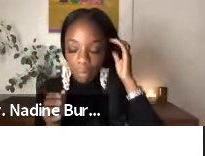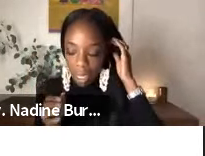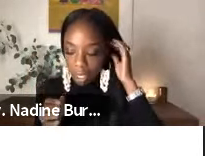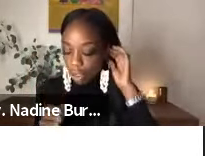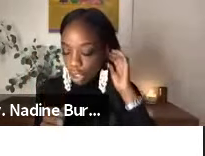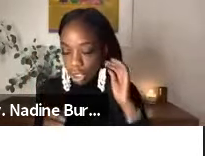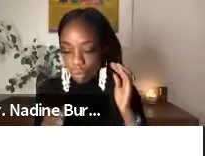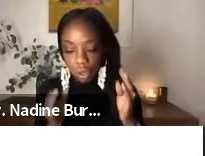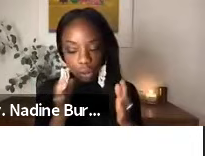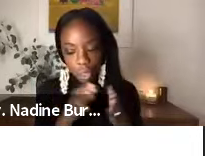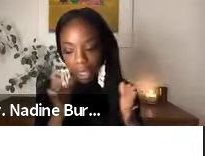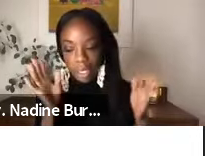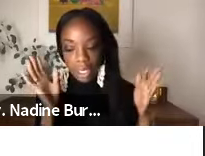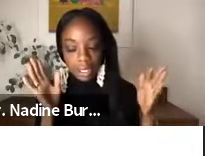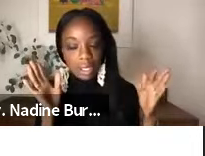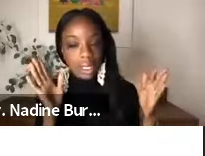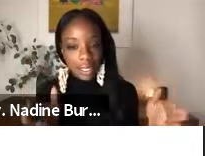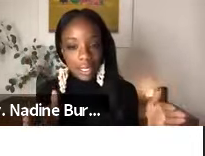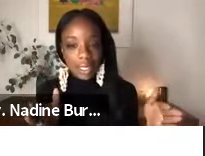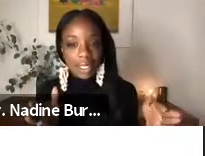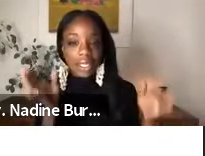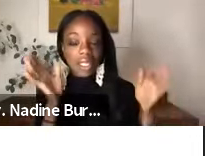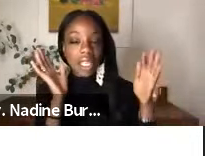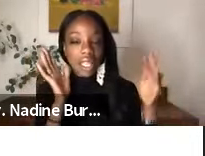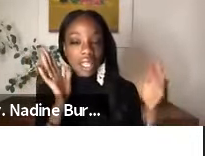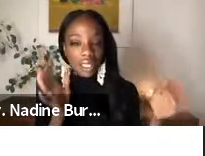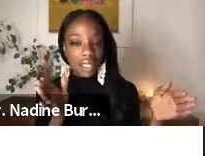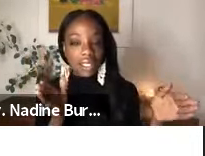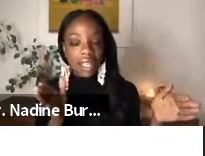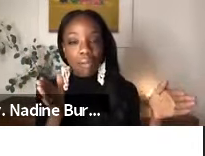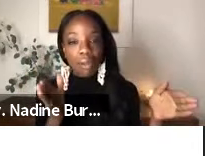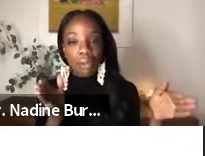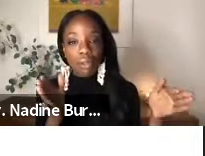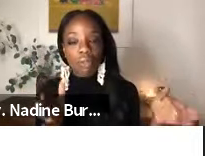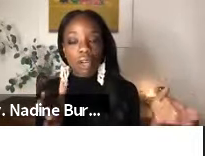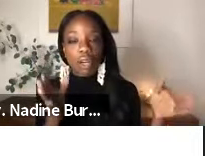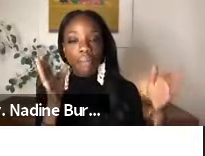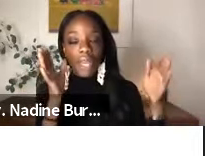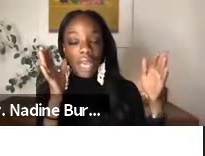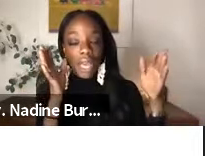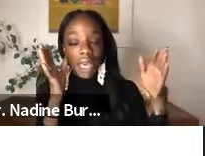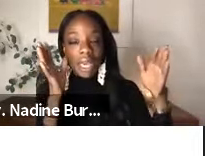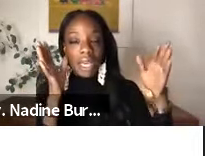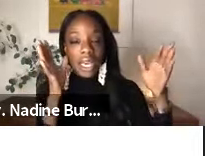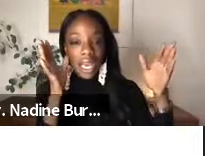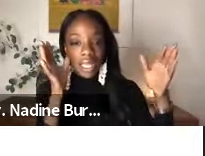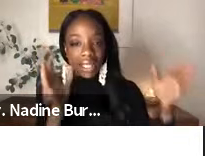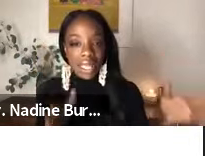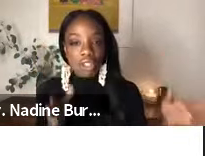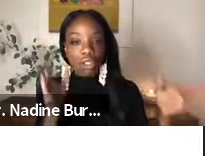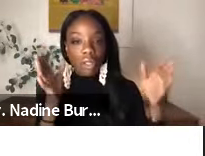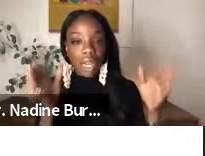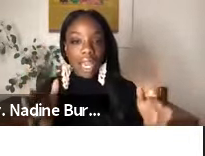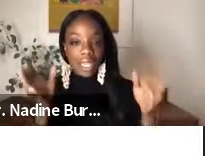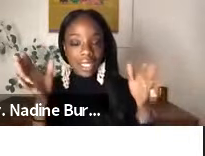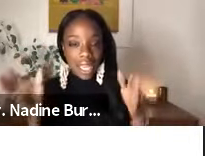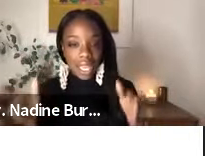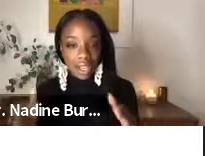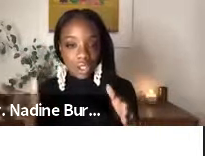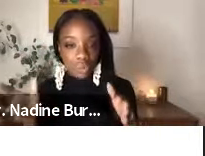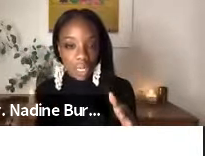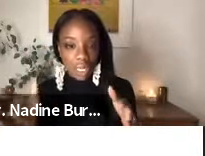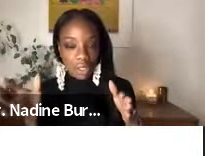that we made, which is consistent, that as the state moves from a sector